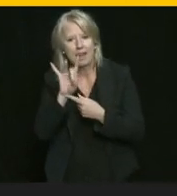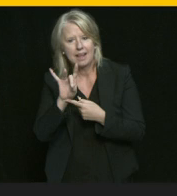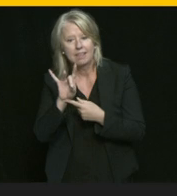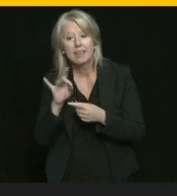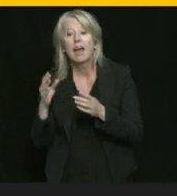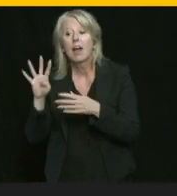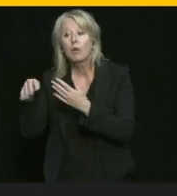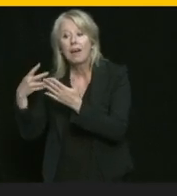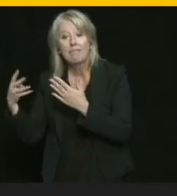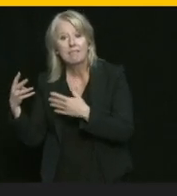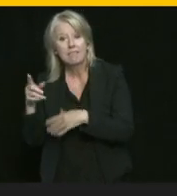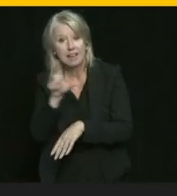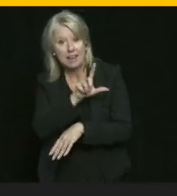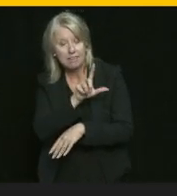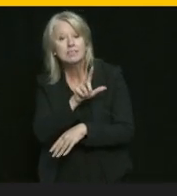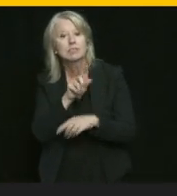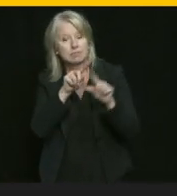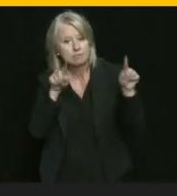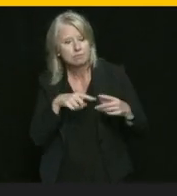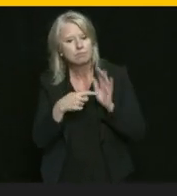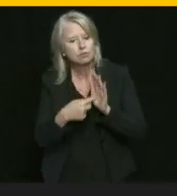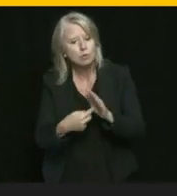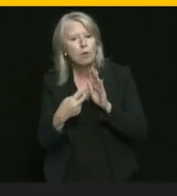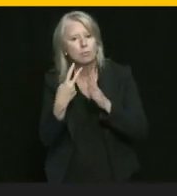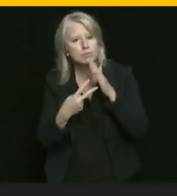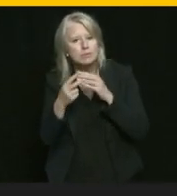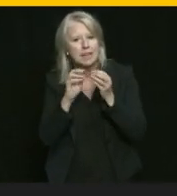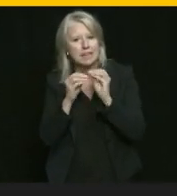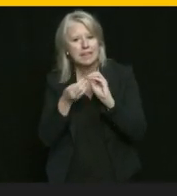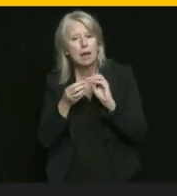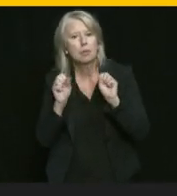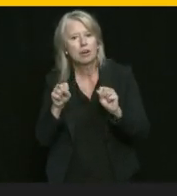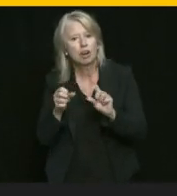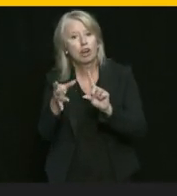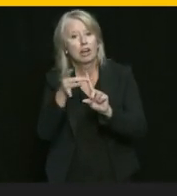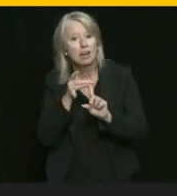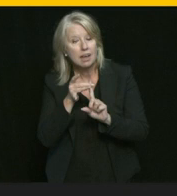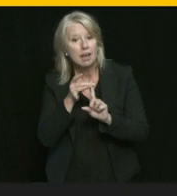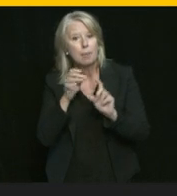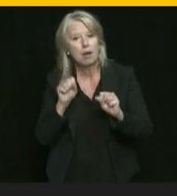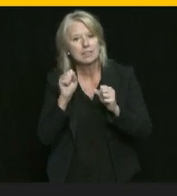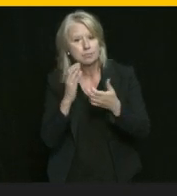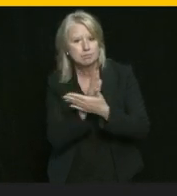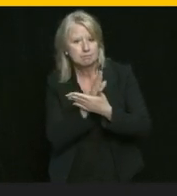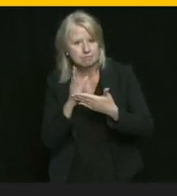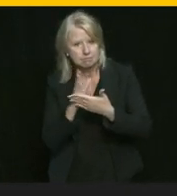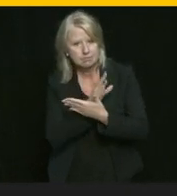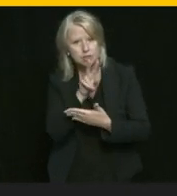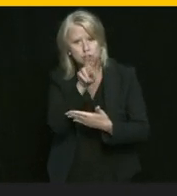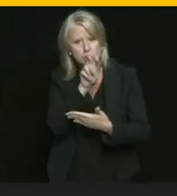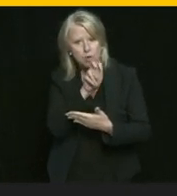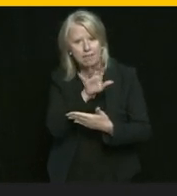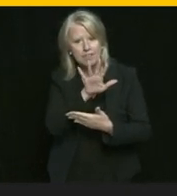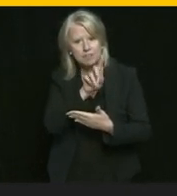left shows the predicted number of cases could be in the range of